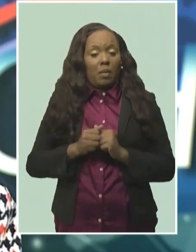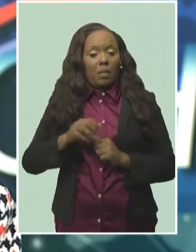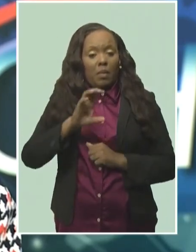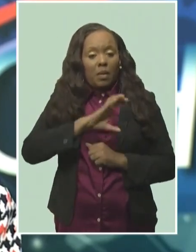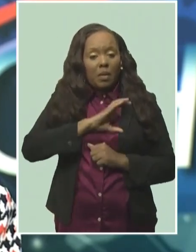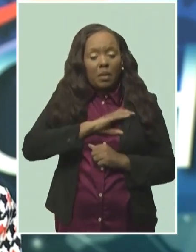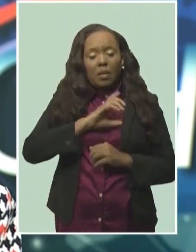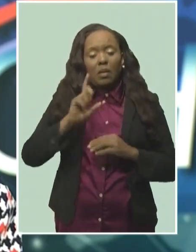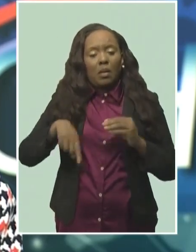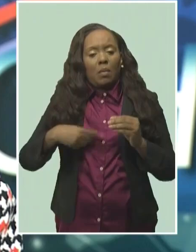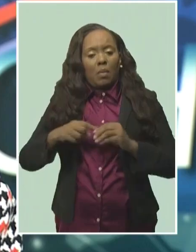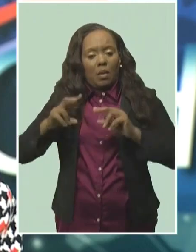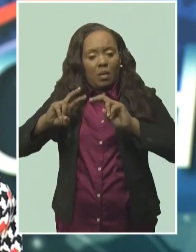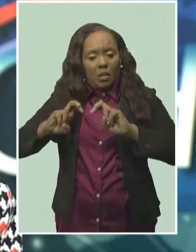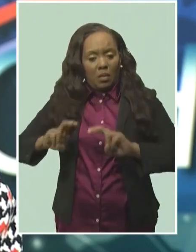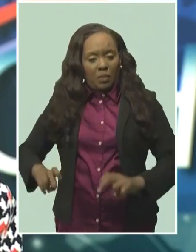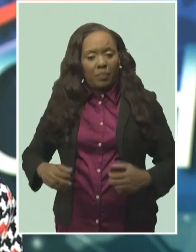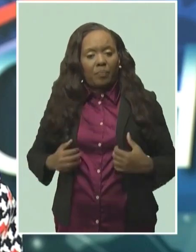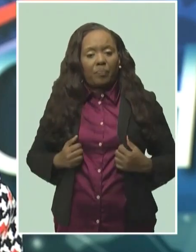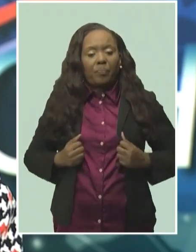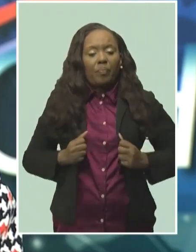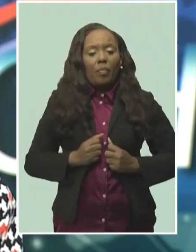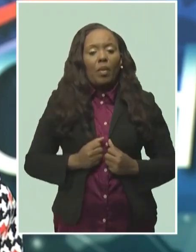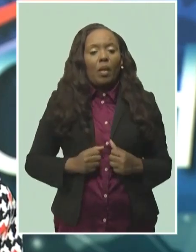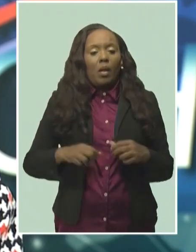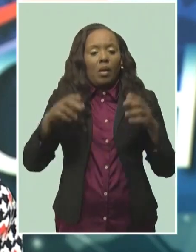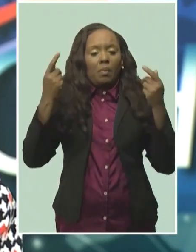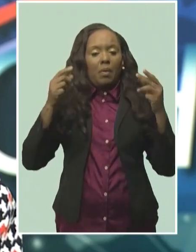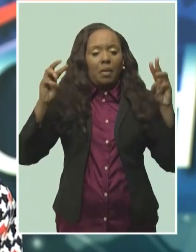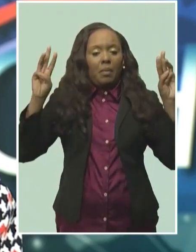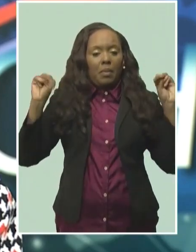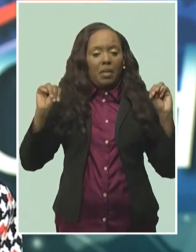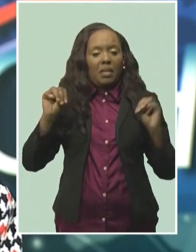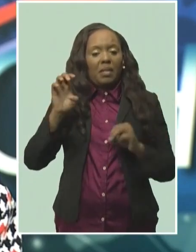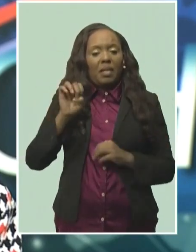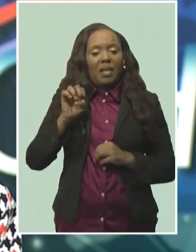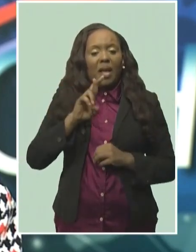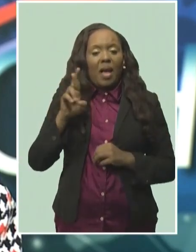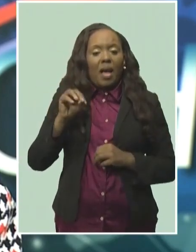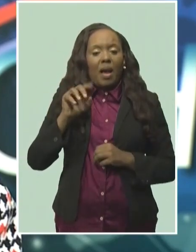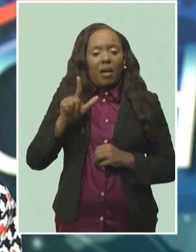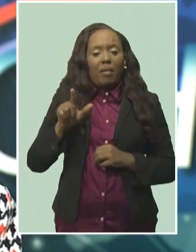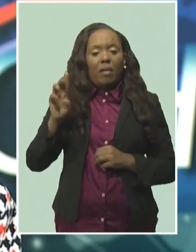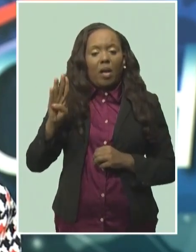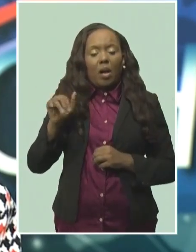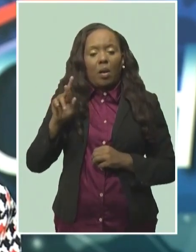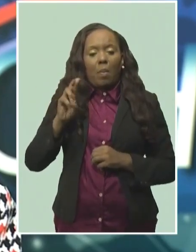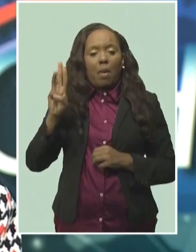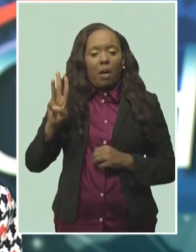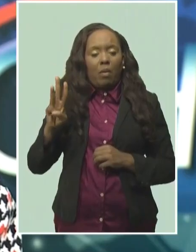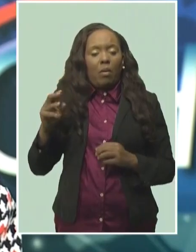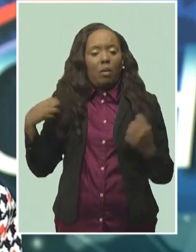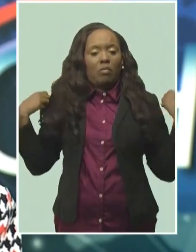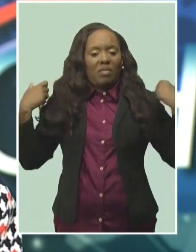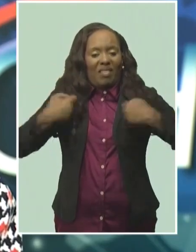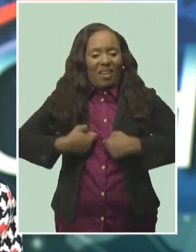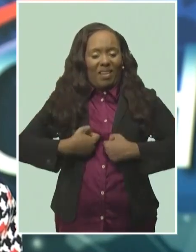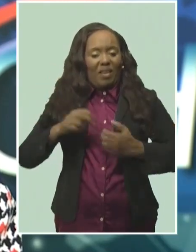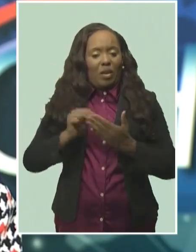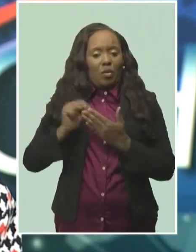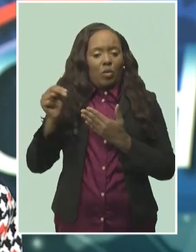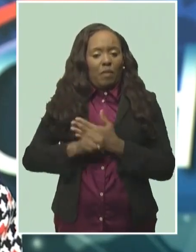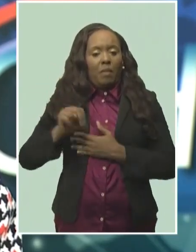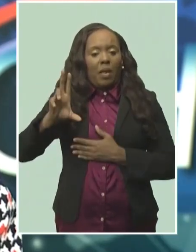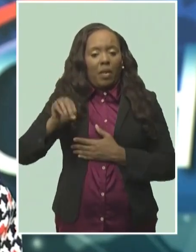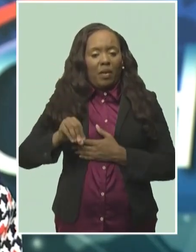of investigations. The jacket worn by the late Prime Minister, the Right Excellent Errol Walton Barrow, on November 30th back